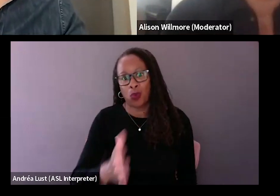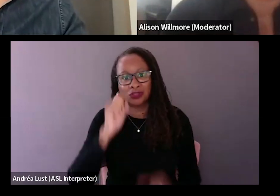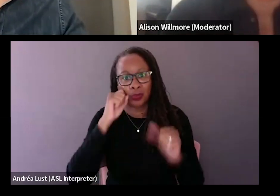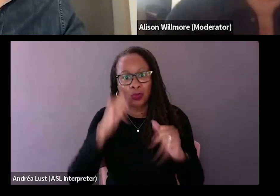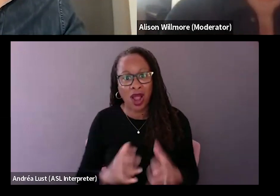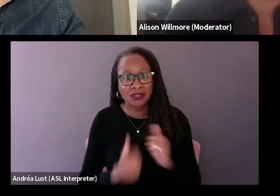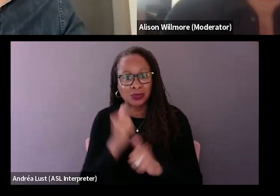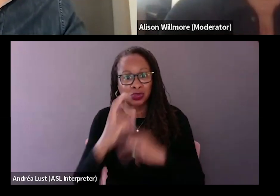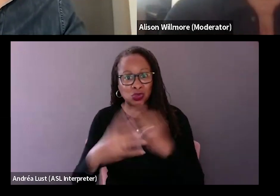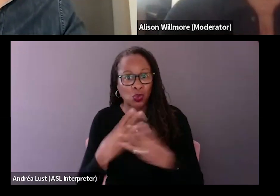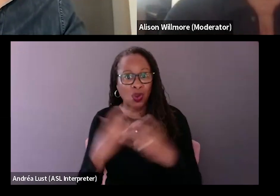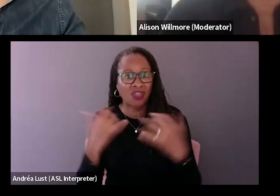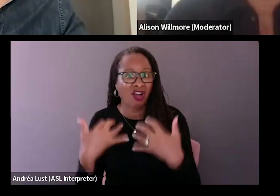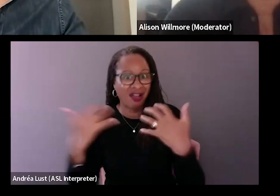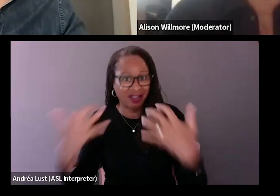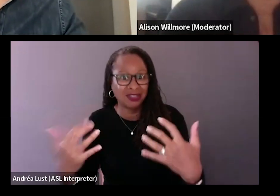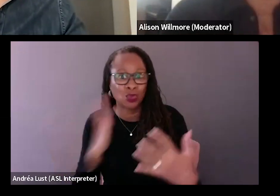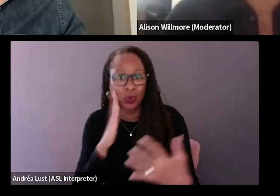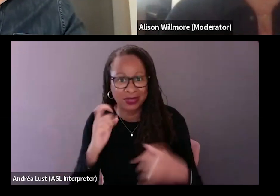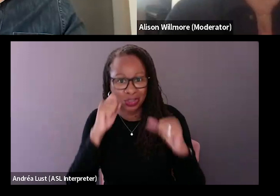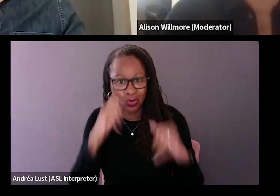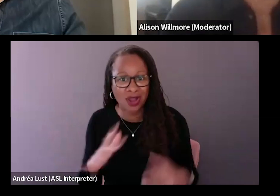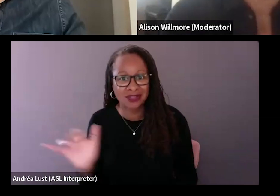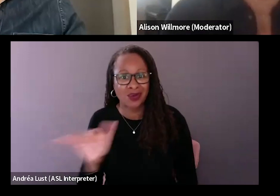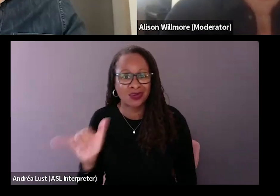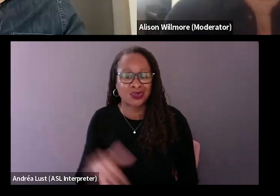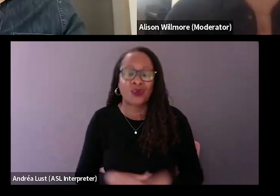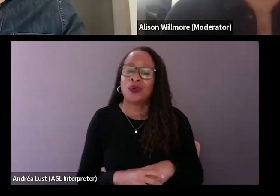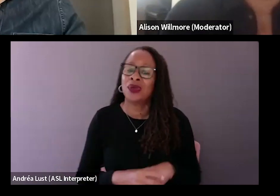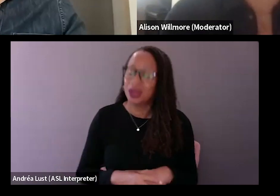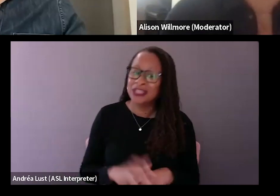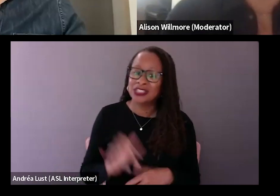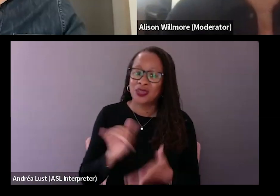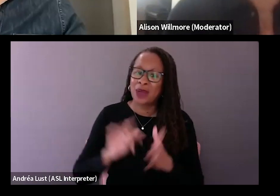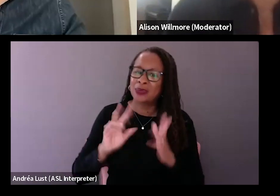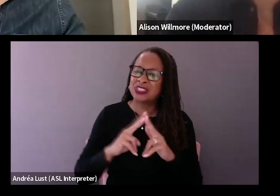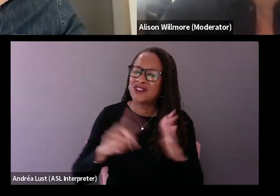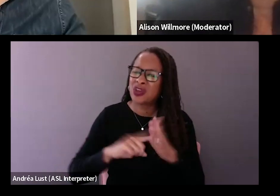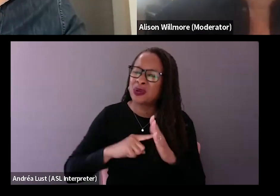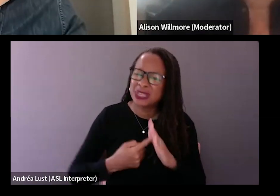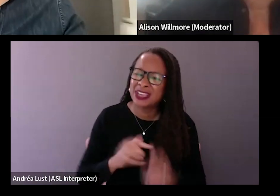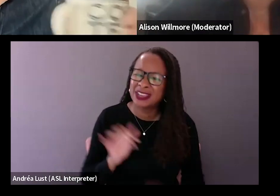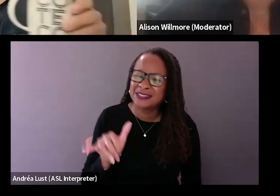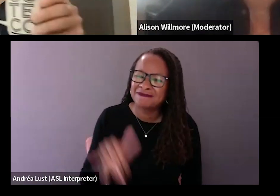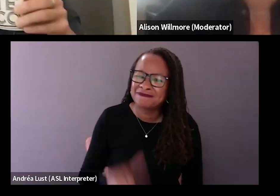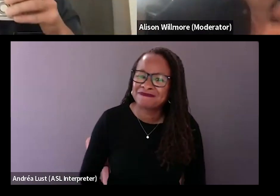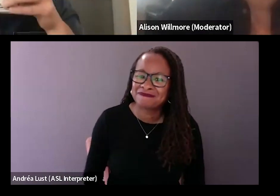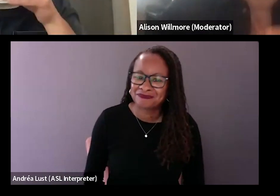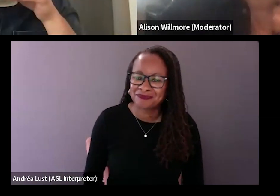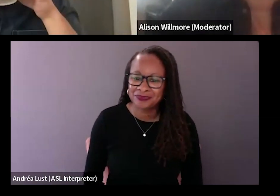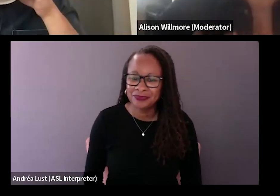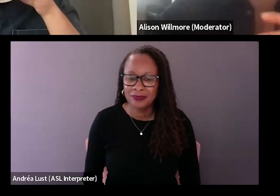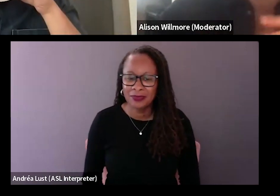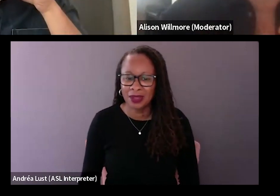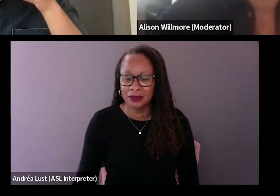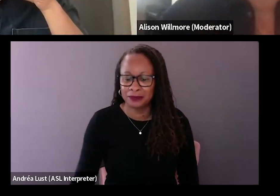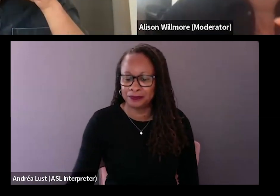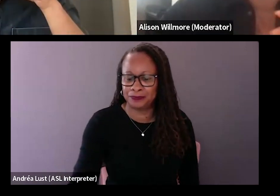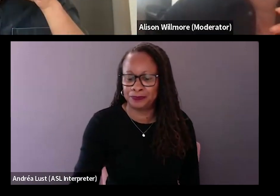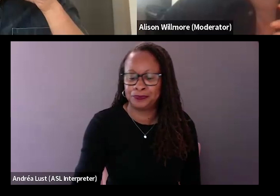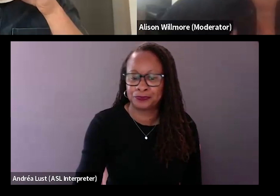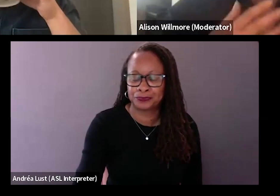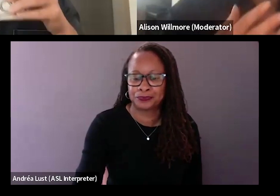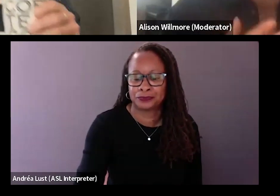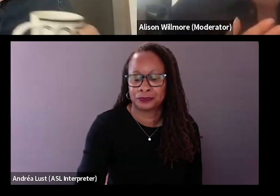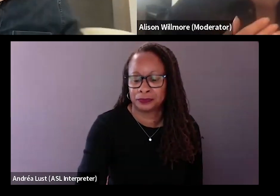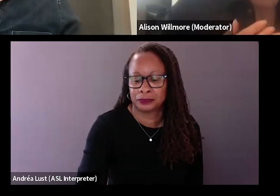it'll surprise an audience. And so that was sort of the very beginning. Before we get further into film, I was also curious about